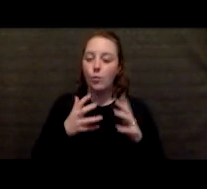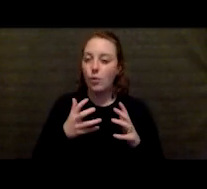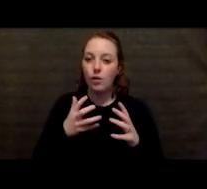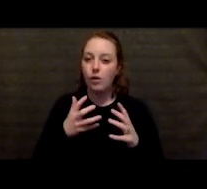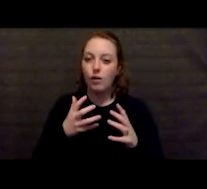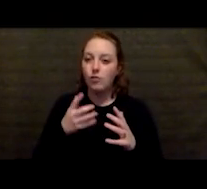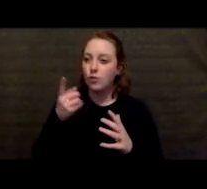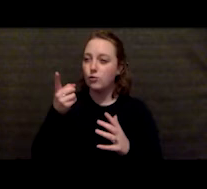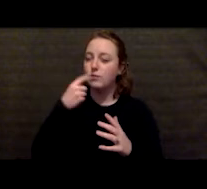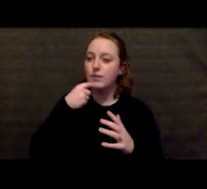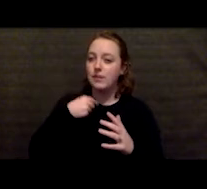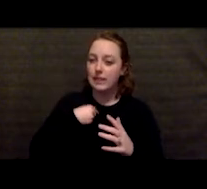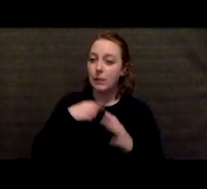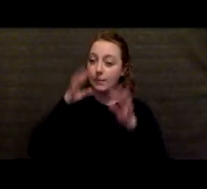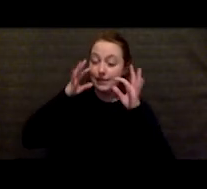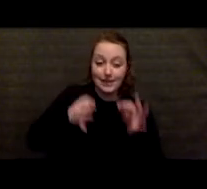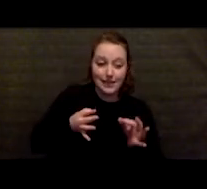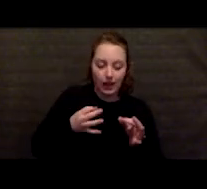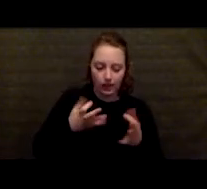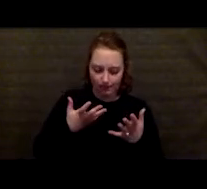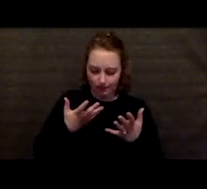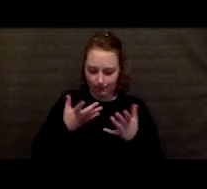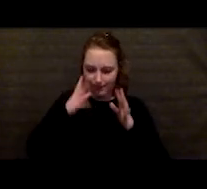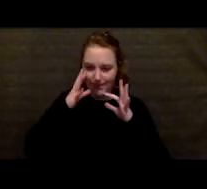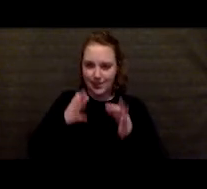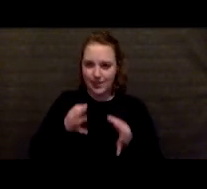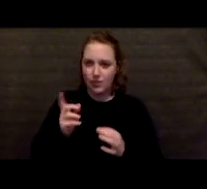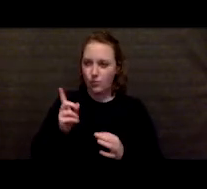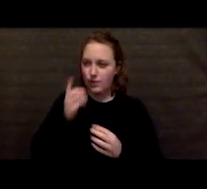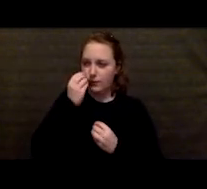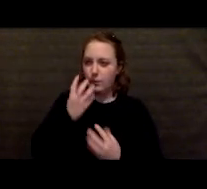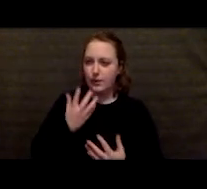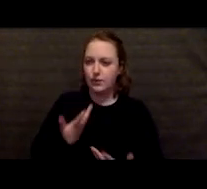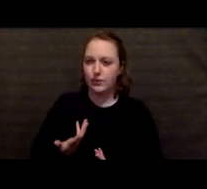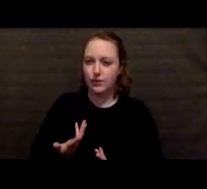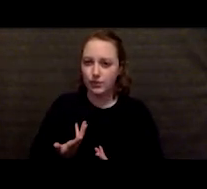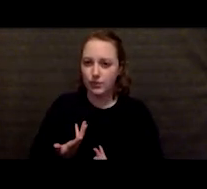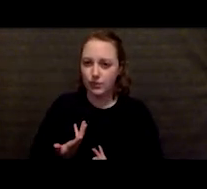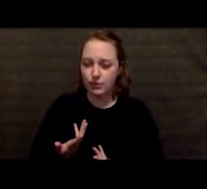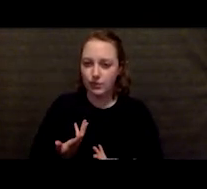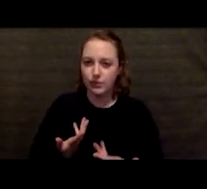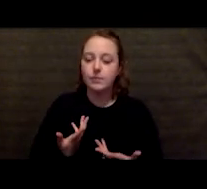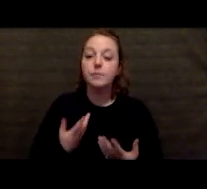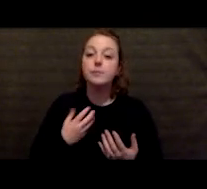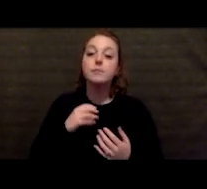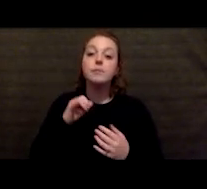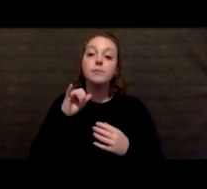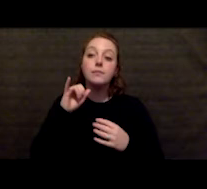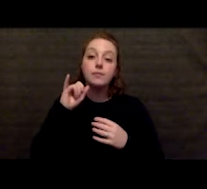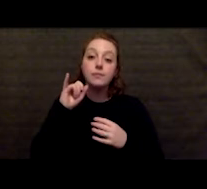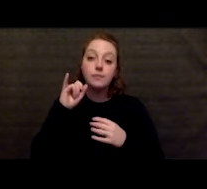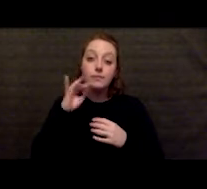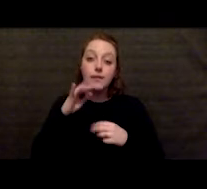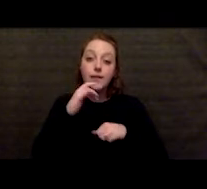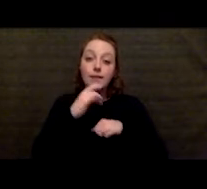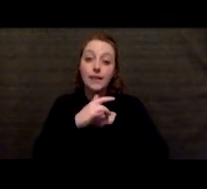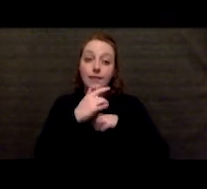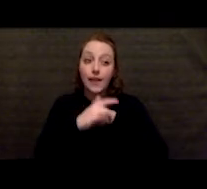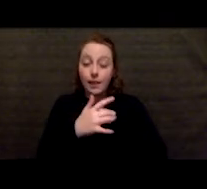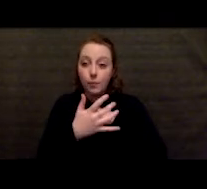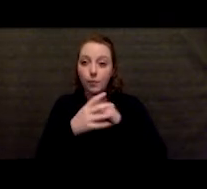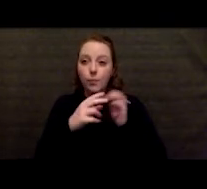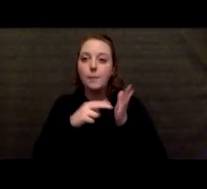if I don't feel like I have enough information to make that kind of decision. So at least if it's available, that means that it's also available for us to